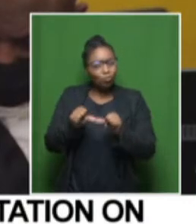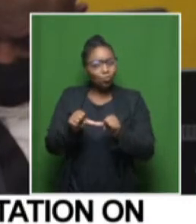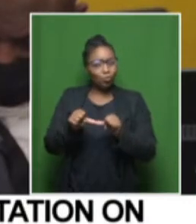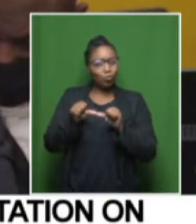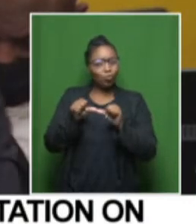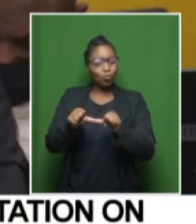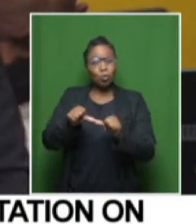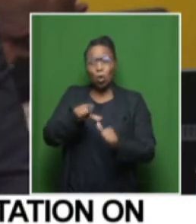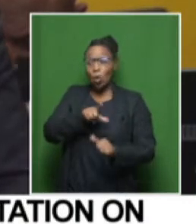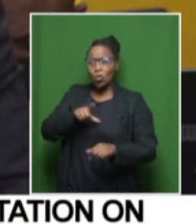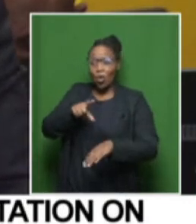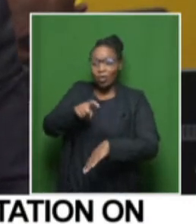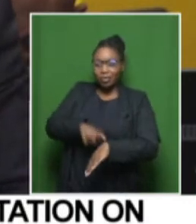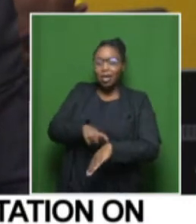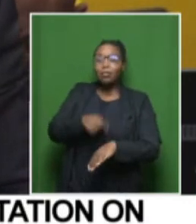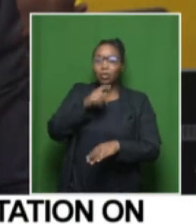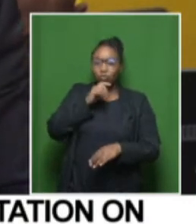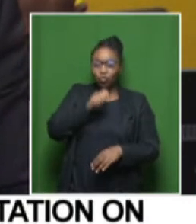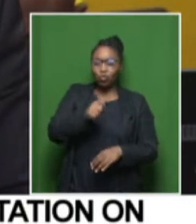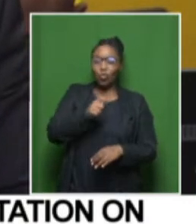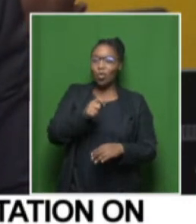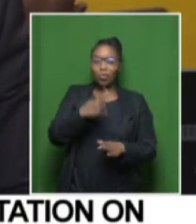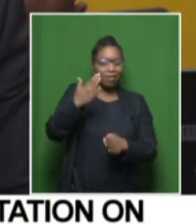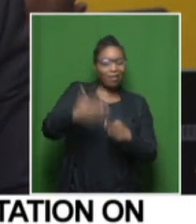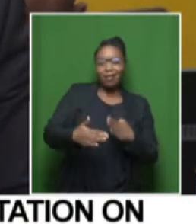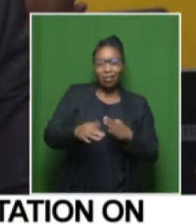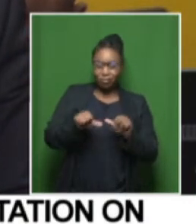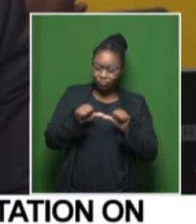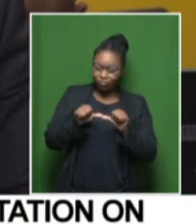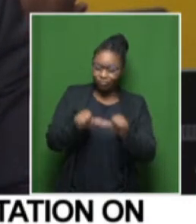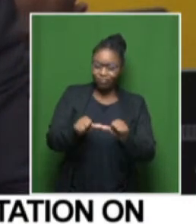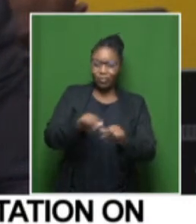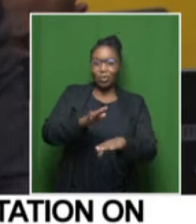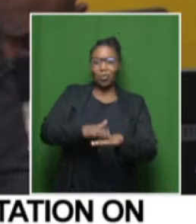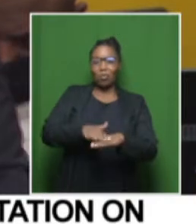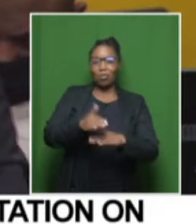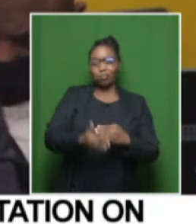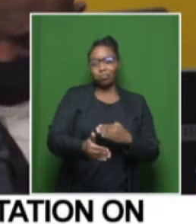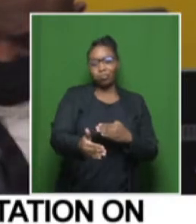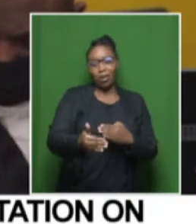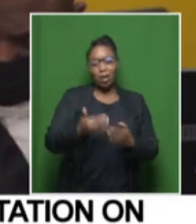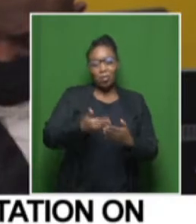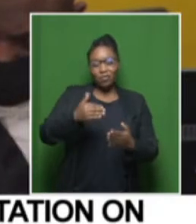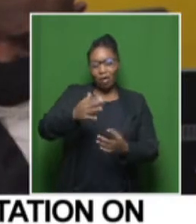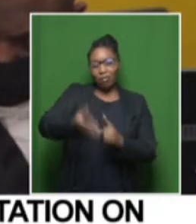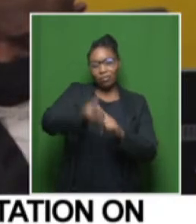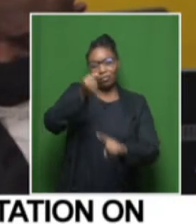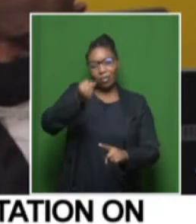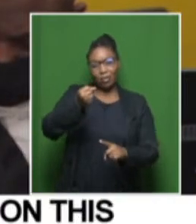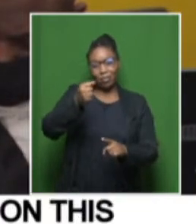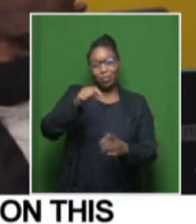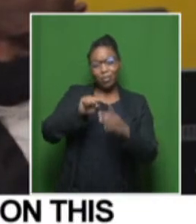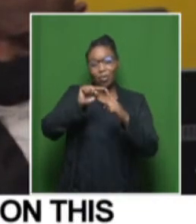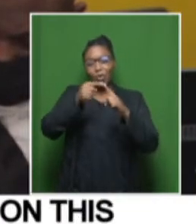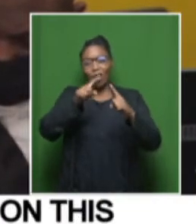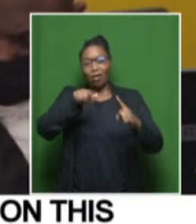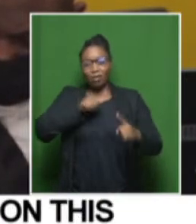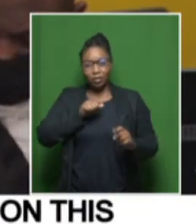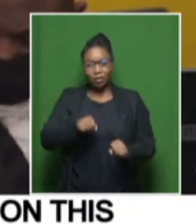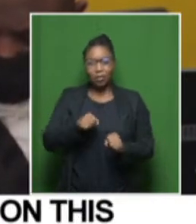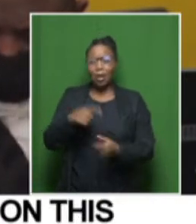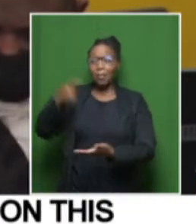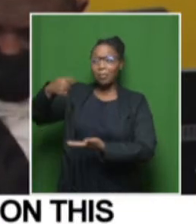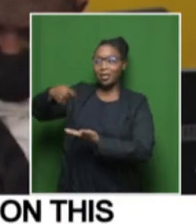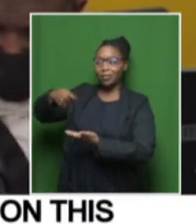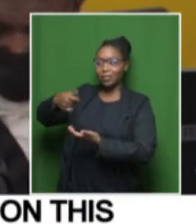long distances to walk before reaching our goal. Madam Speaker, I take this opportunity to thank the President